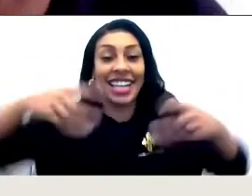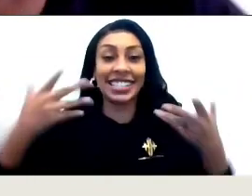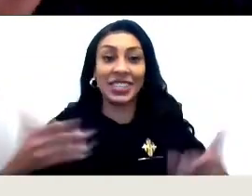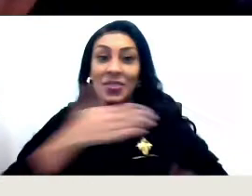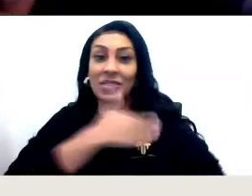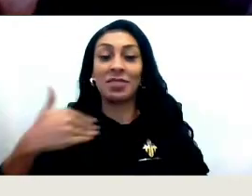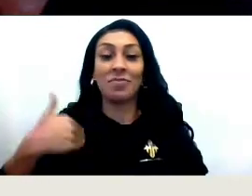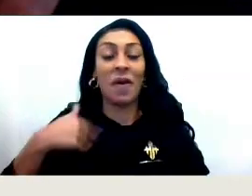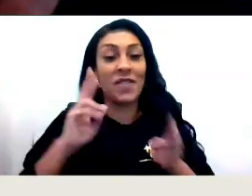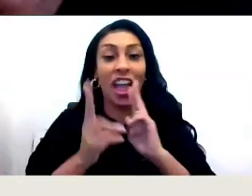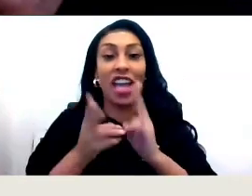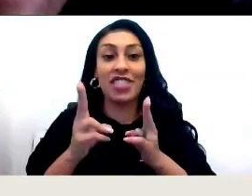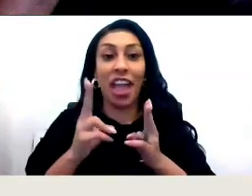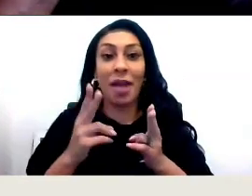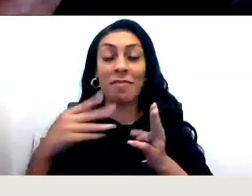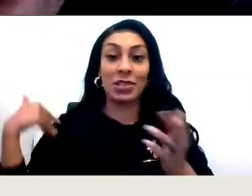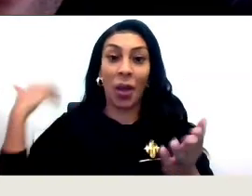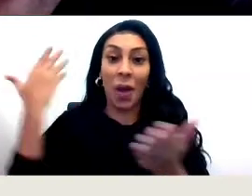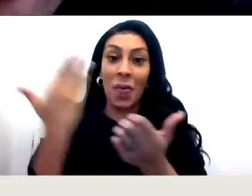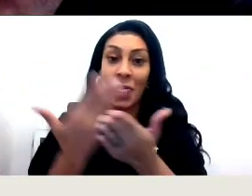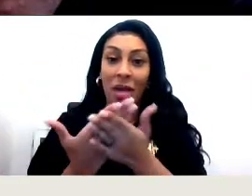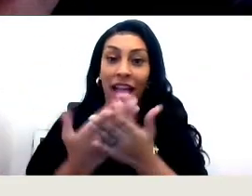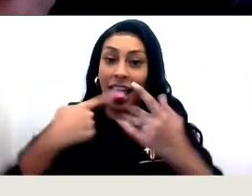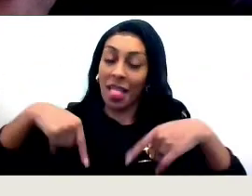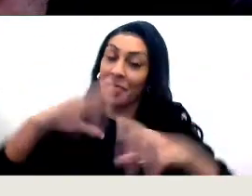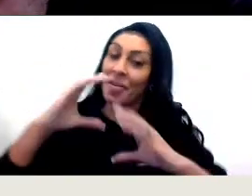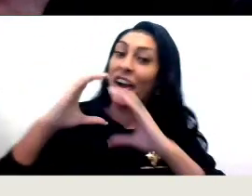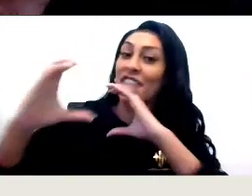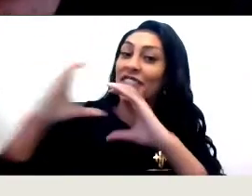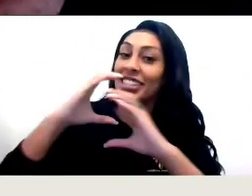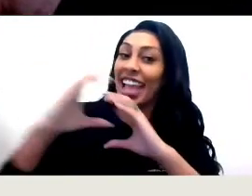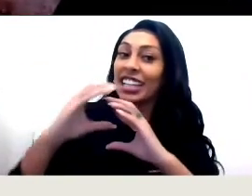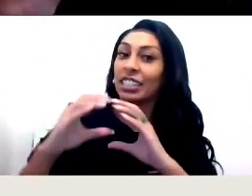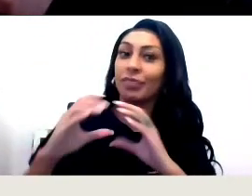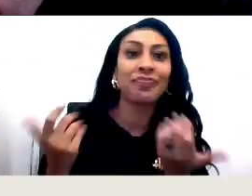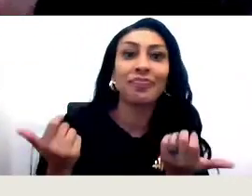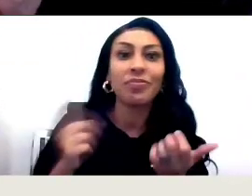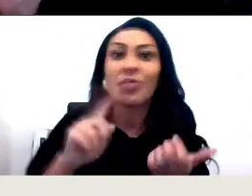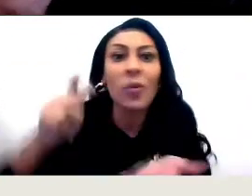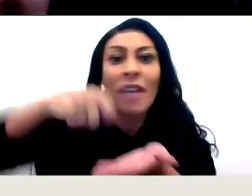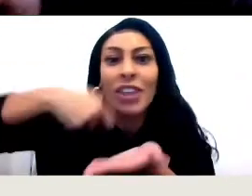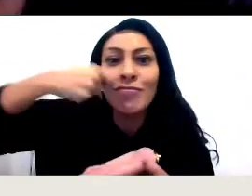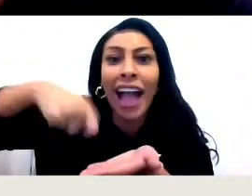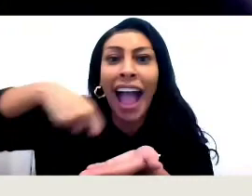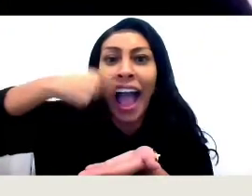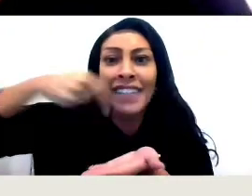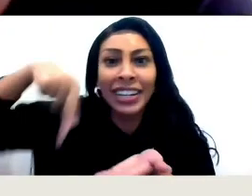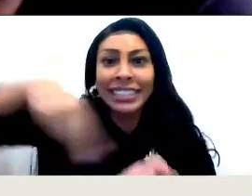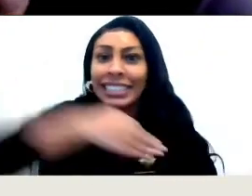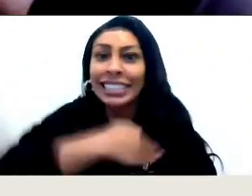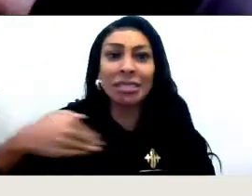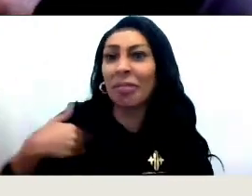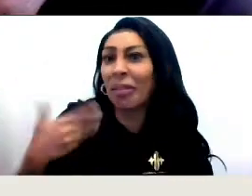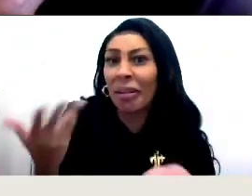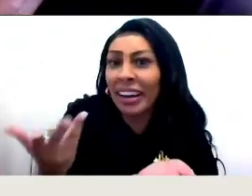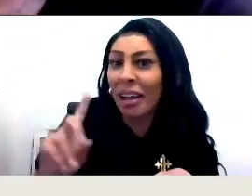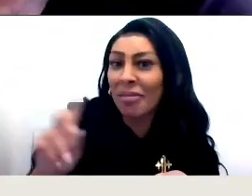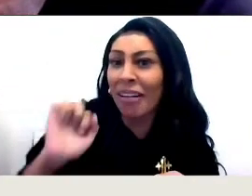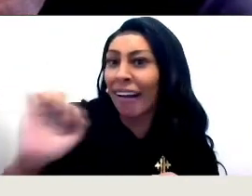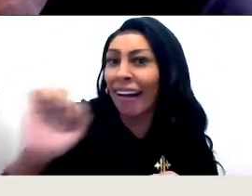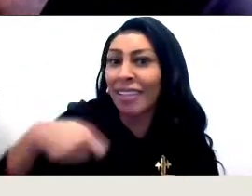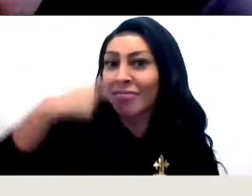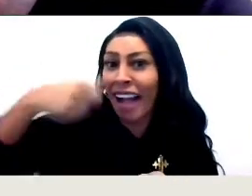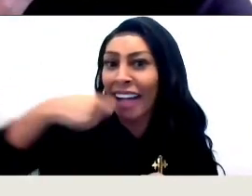to interpret while we're having this conversation. So, what are you having for breakfast this morning, Alfie? Let's start there. What am I having